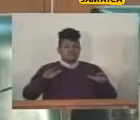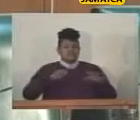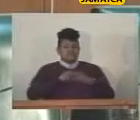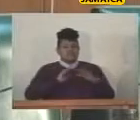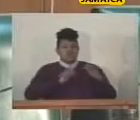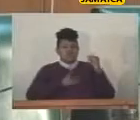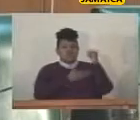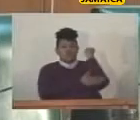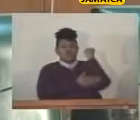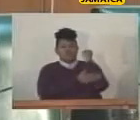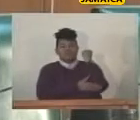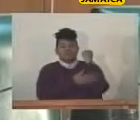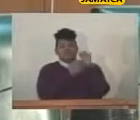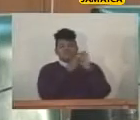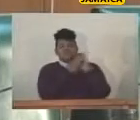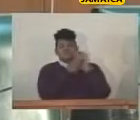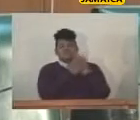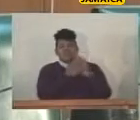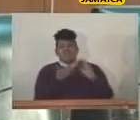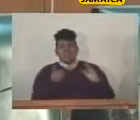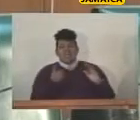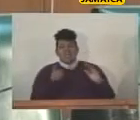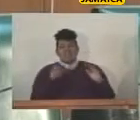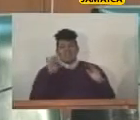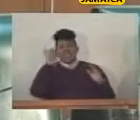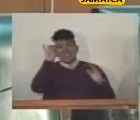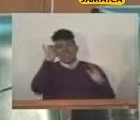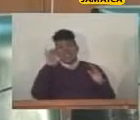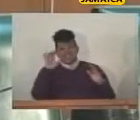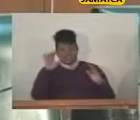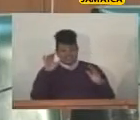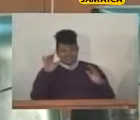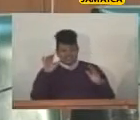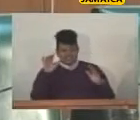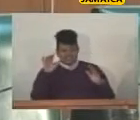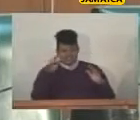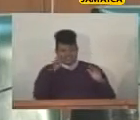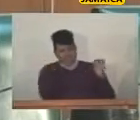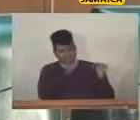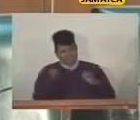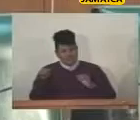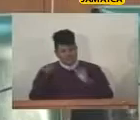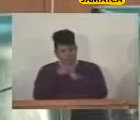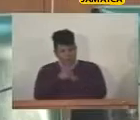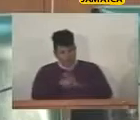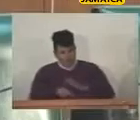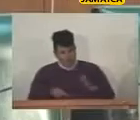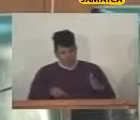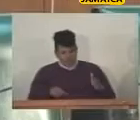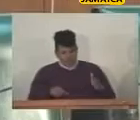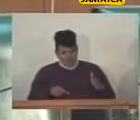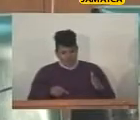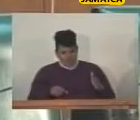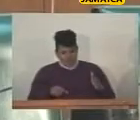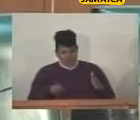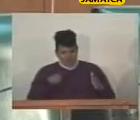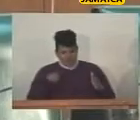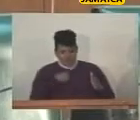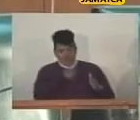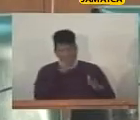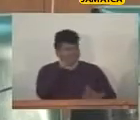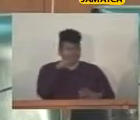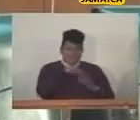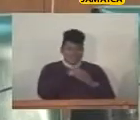country, the records have it that 800 individuals were murdered. We are not in a civil